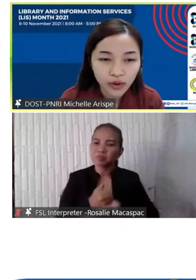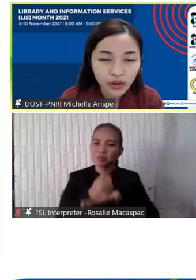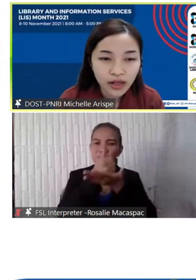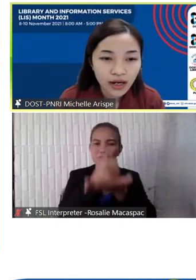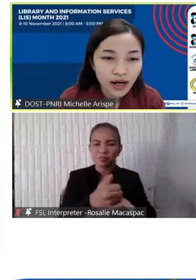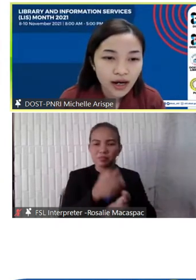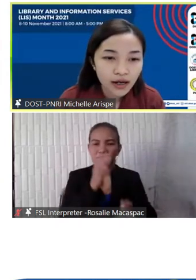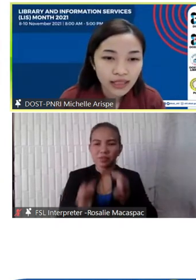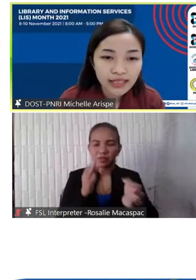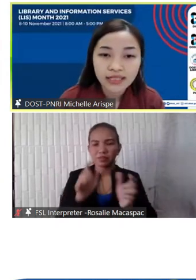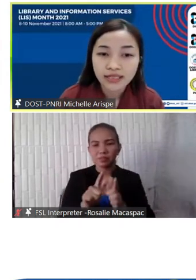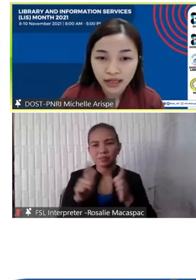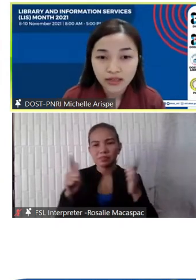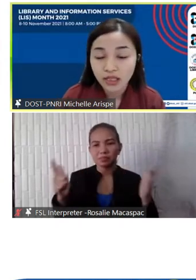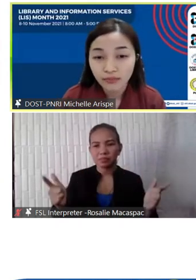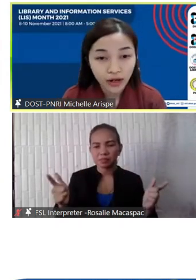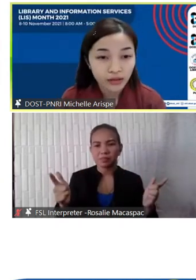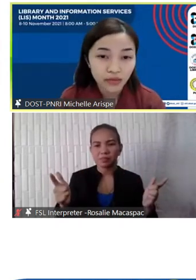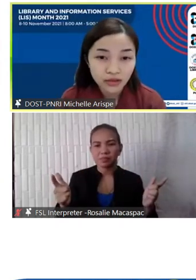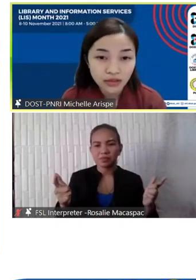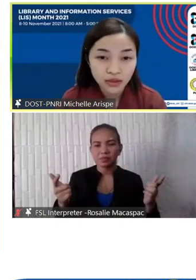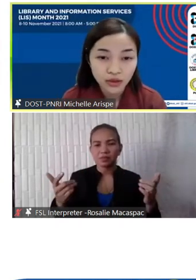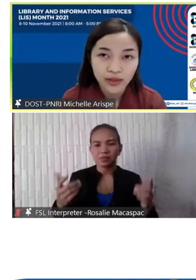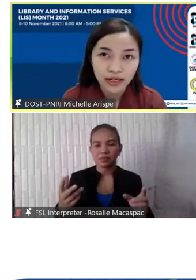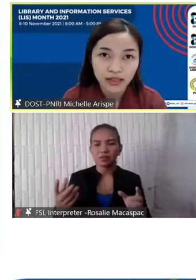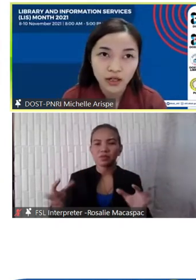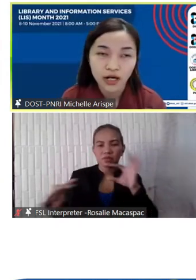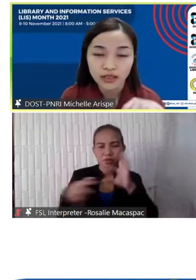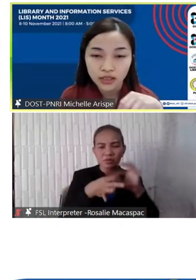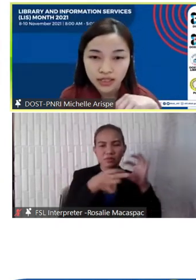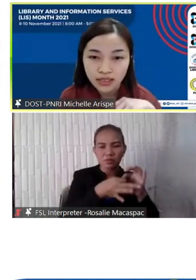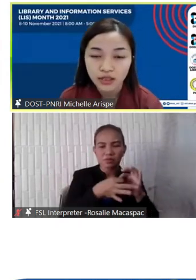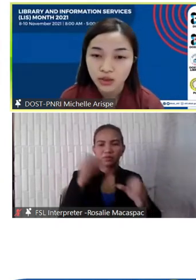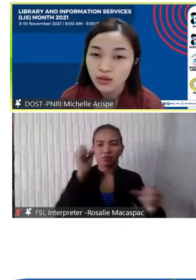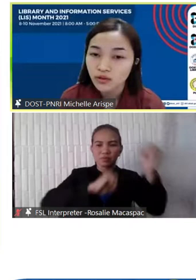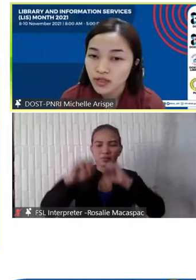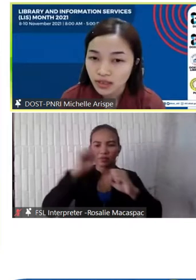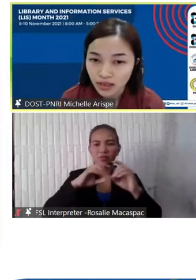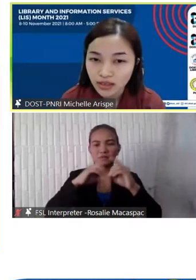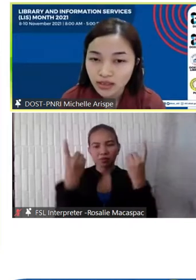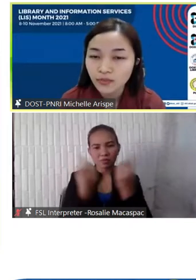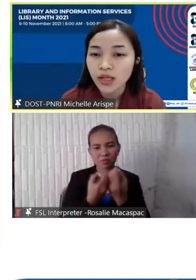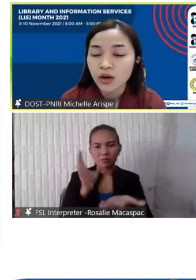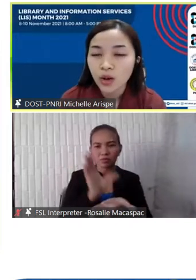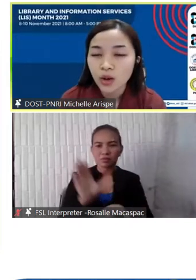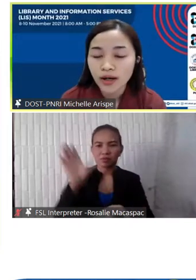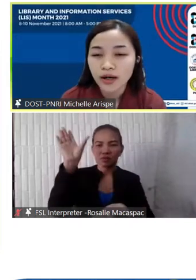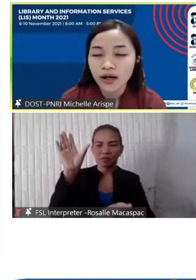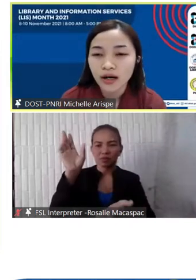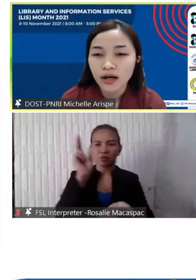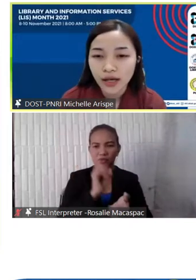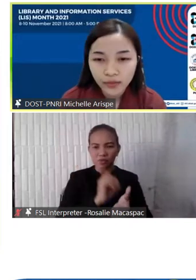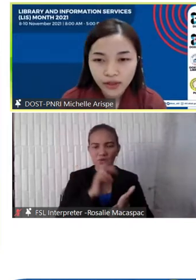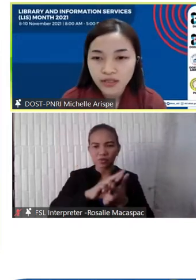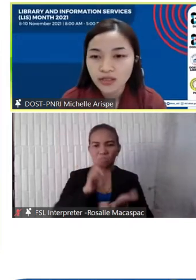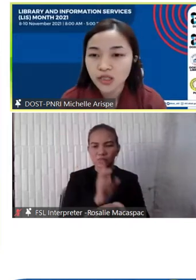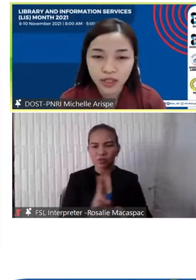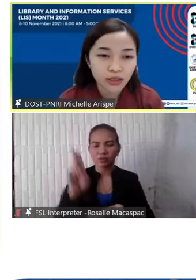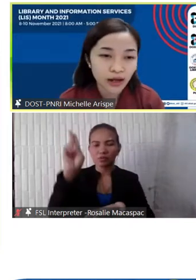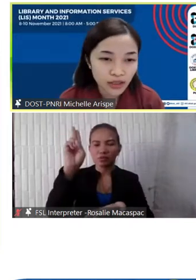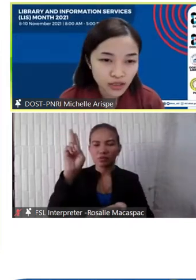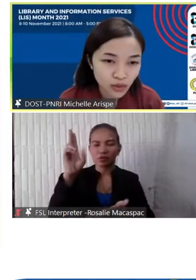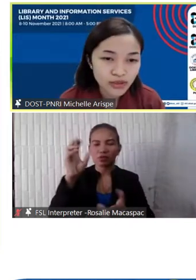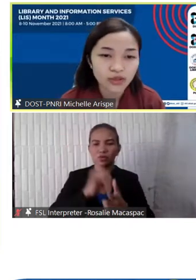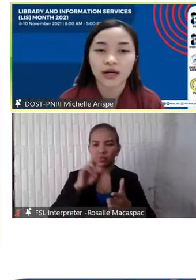nyo po nasa science departments, kunwari ng colleges and universities, or libraries